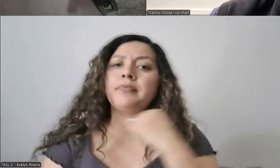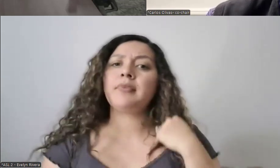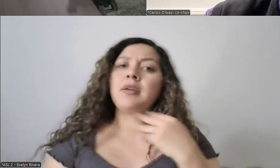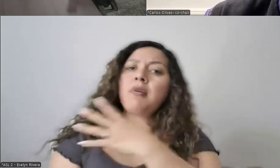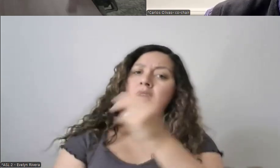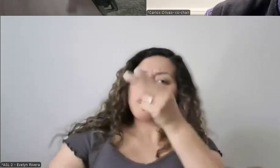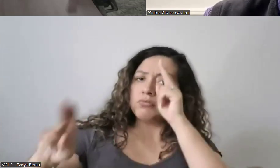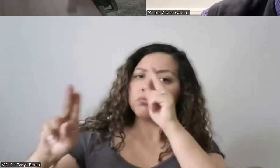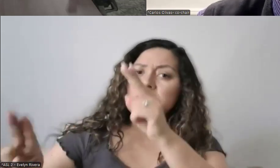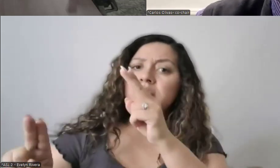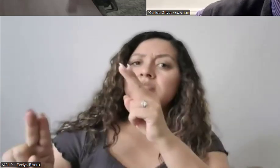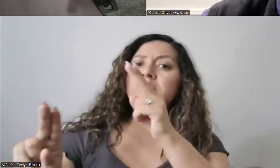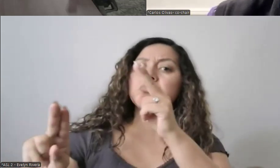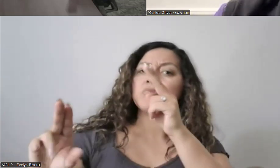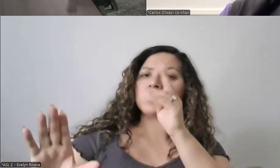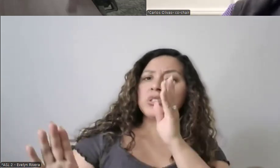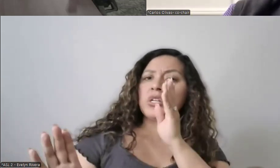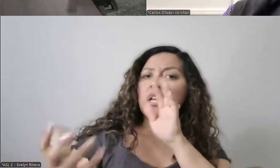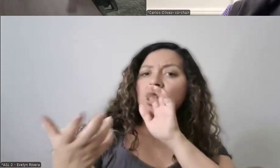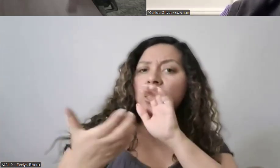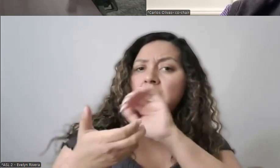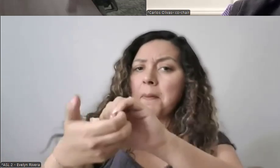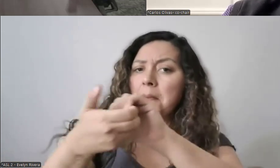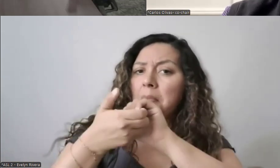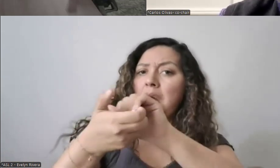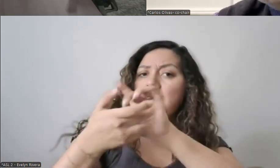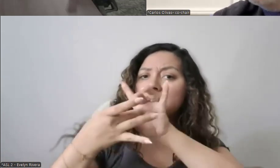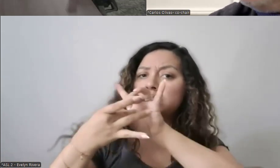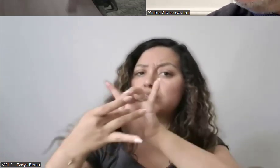and engaging with them and